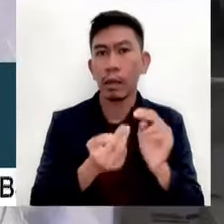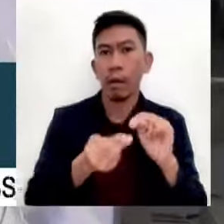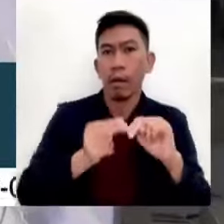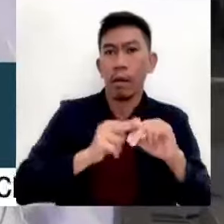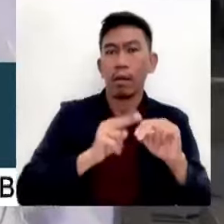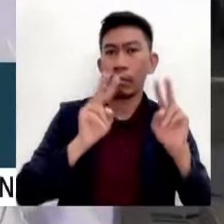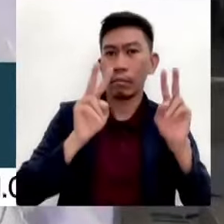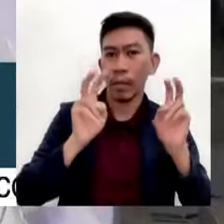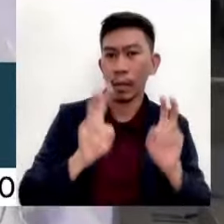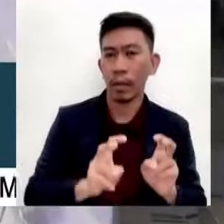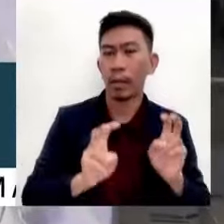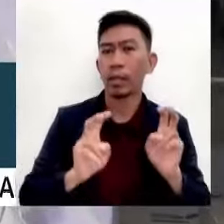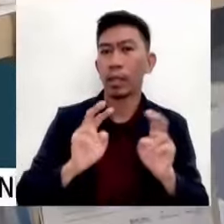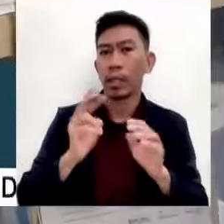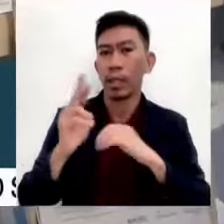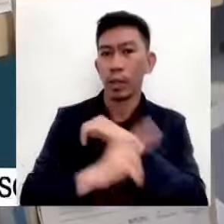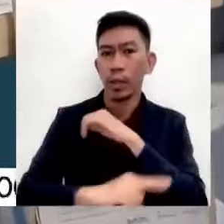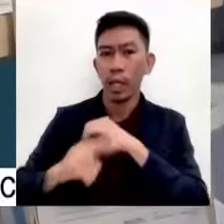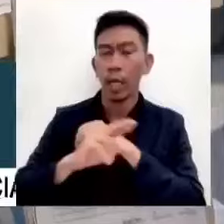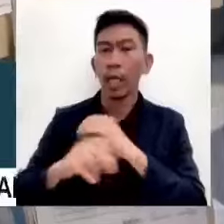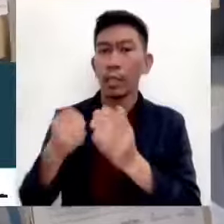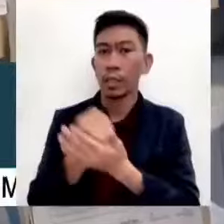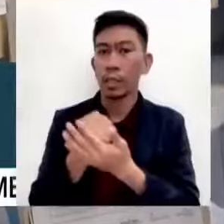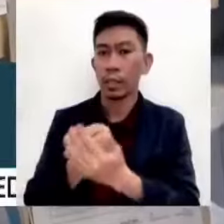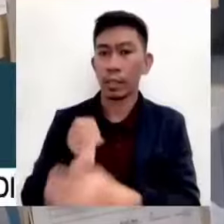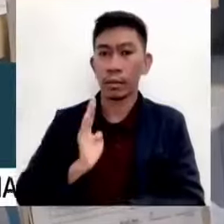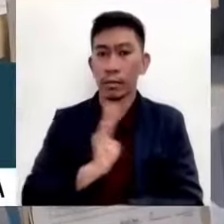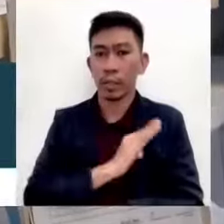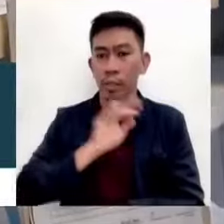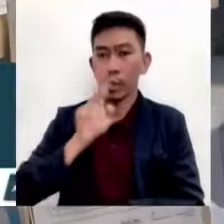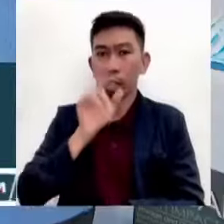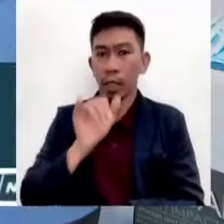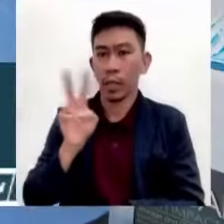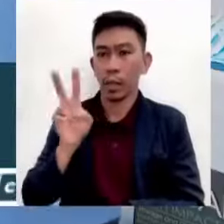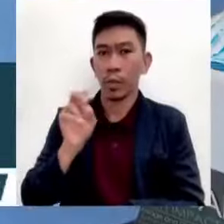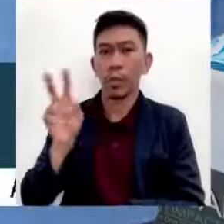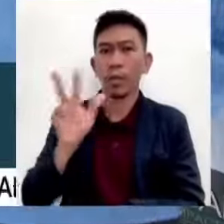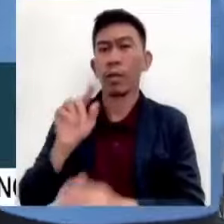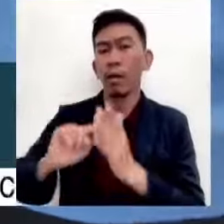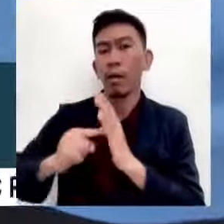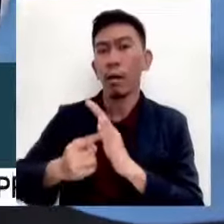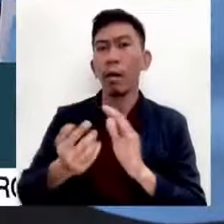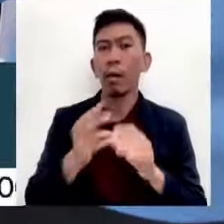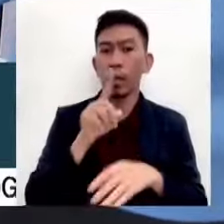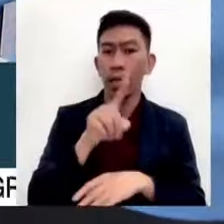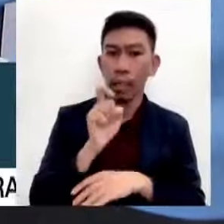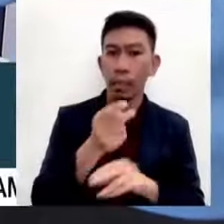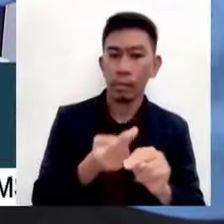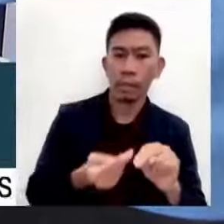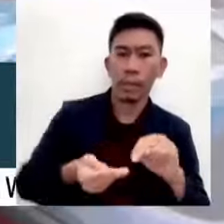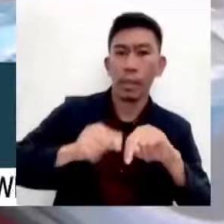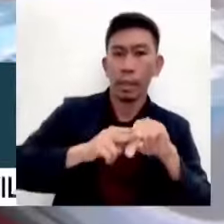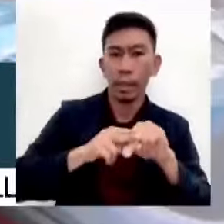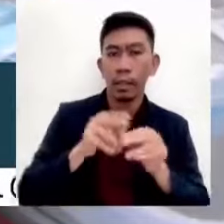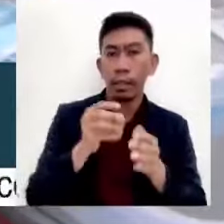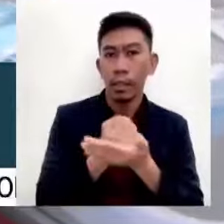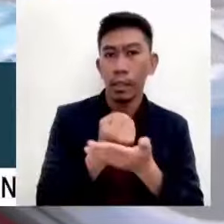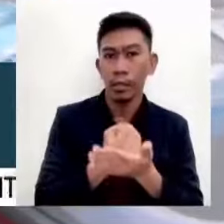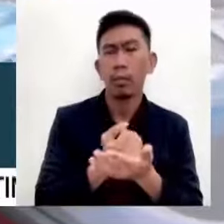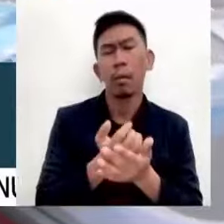since July 2023. He also believes that a 100 peso minimum wage hike is more reasonable since many